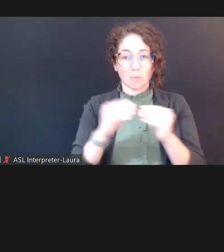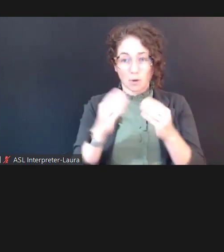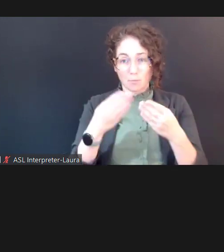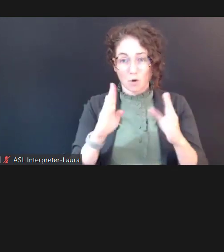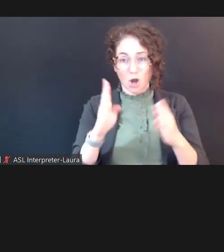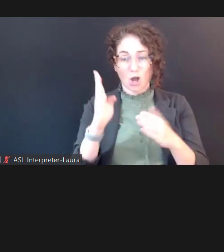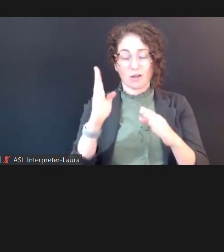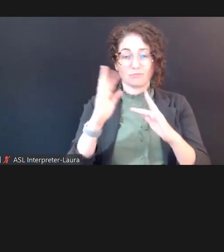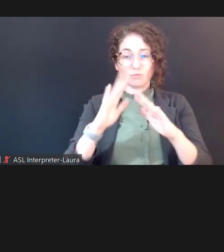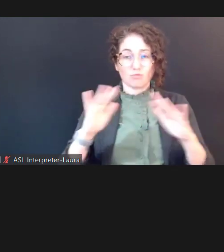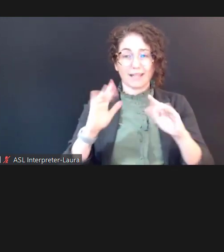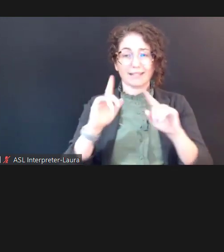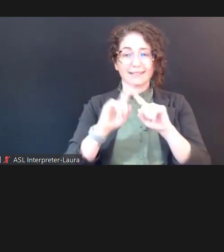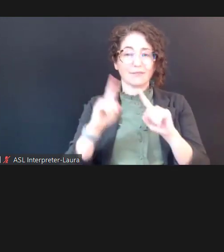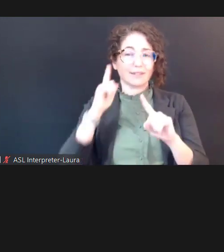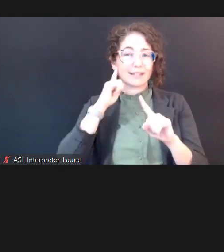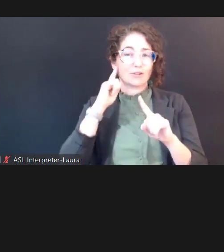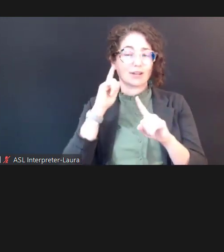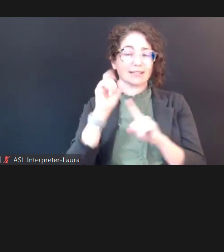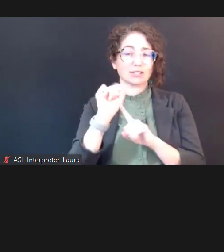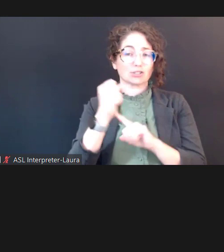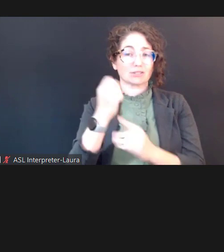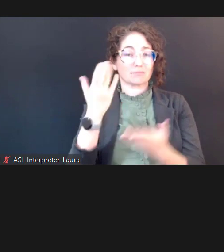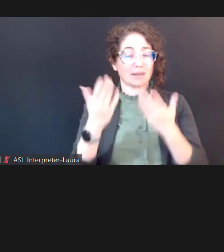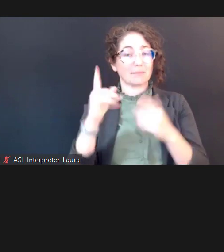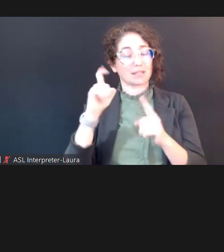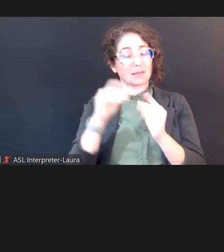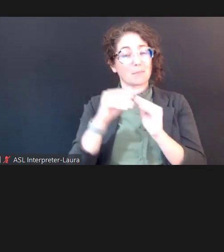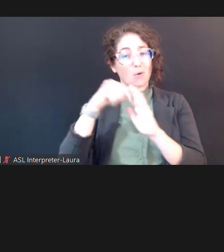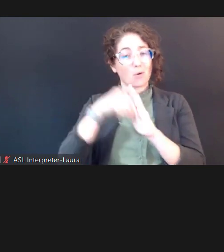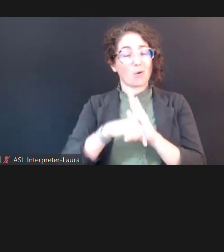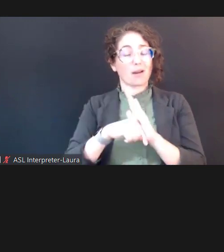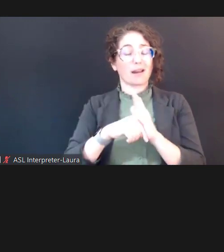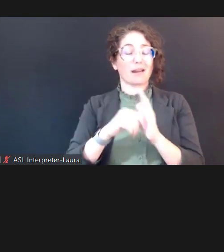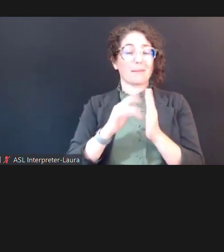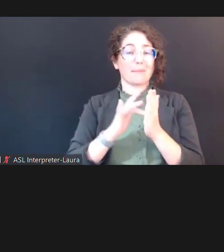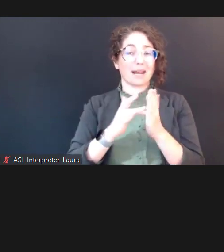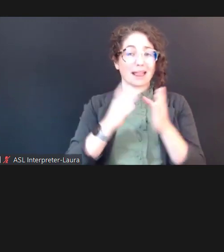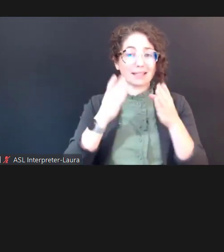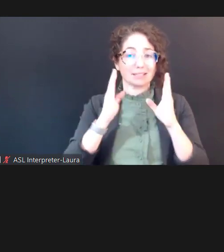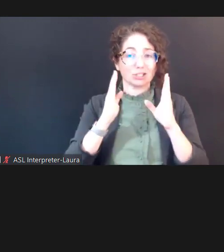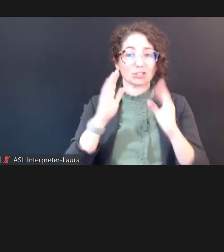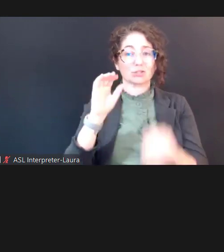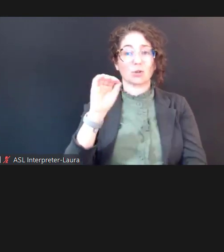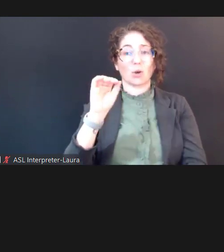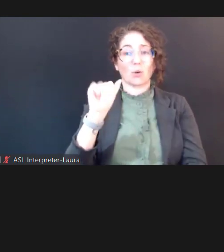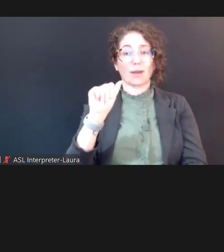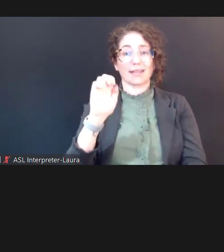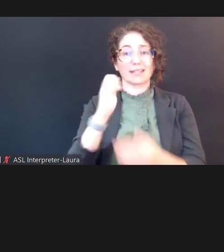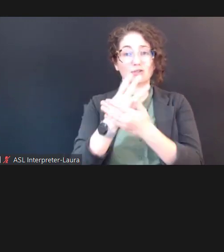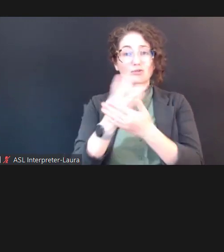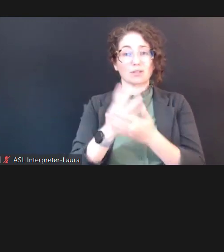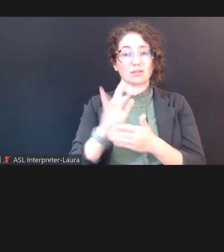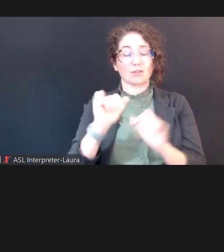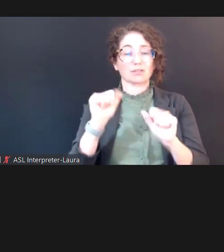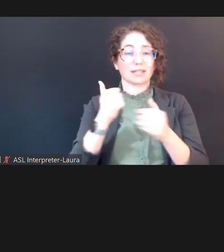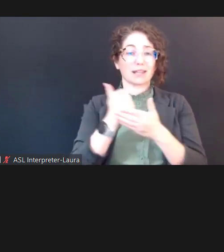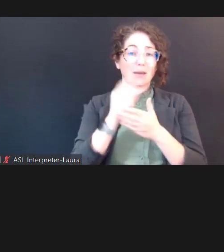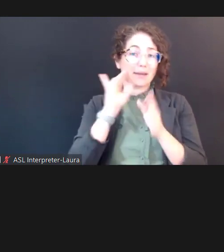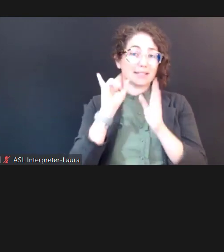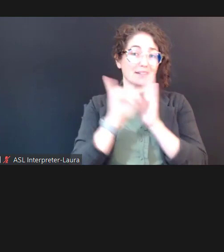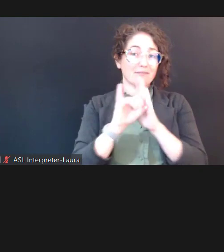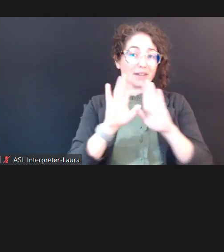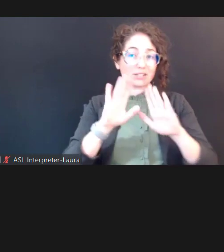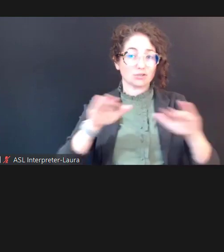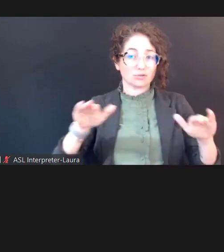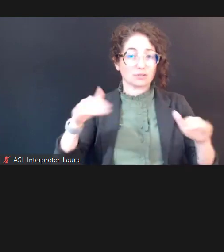health conditions that may need further medical attention. OAE screening can also help to identify children that